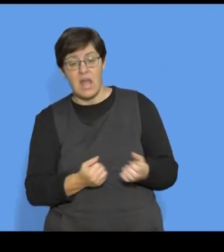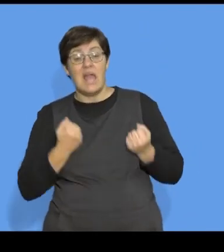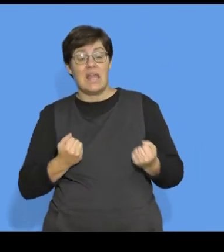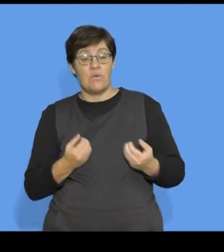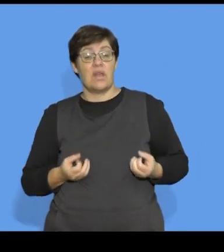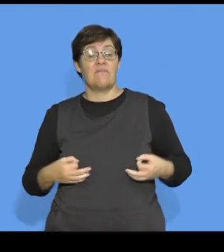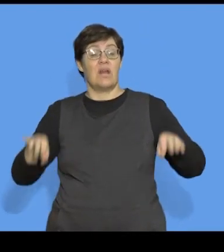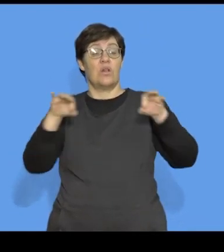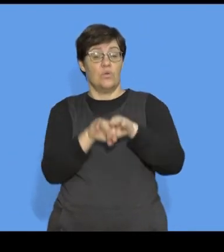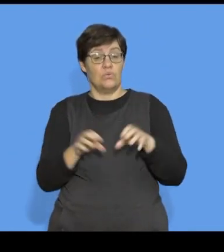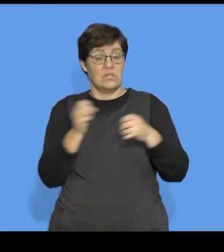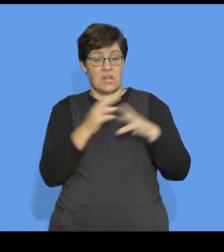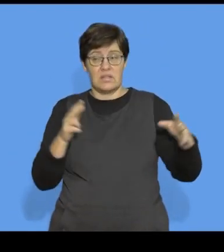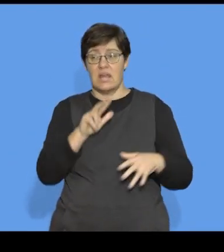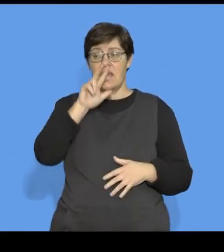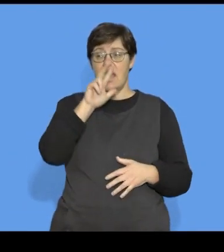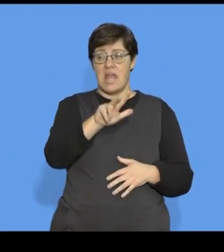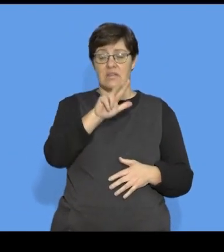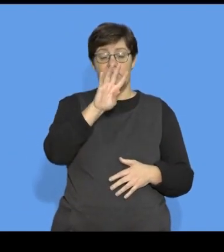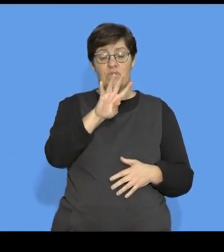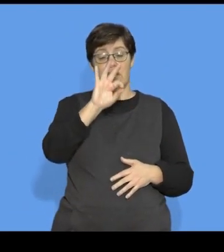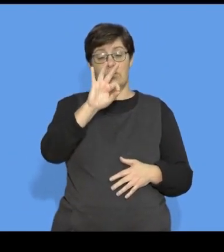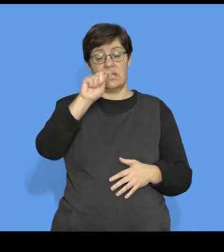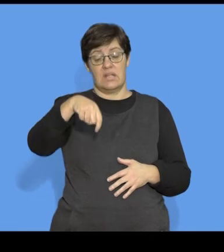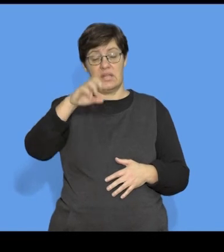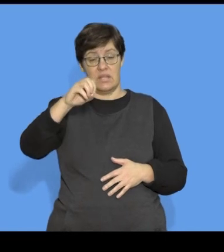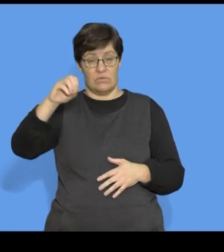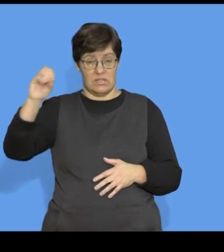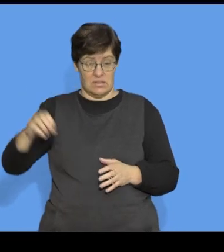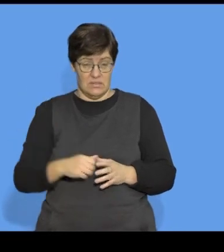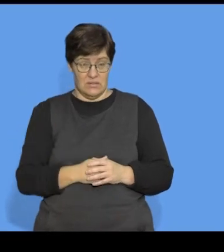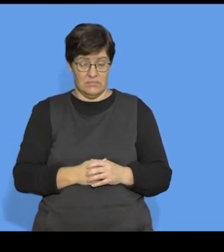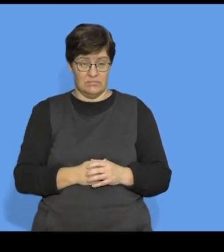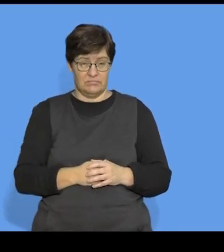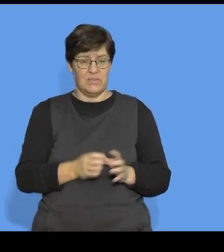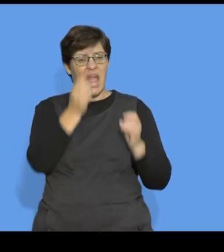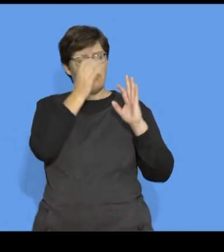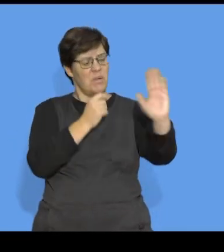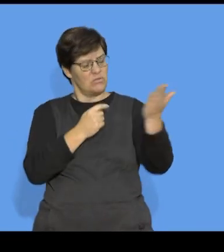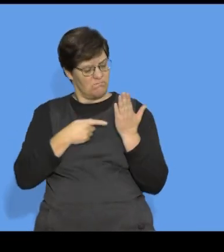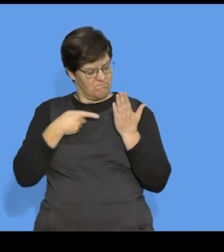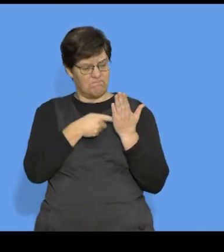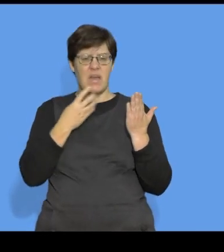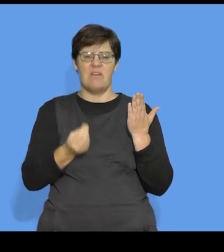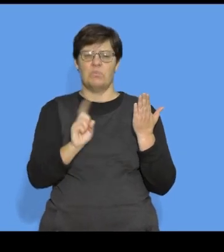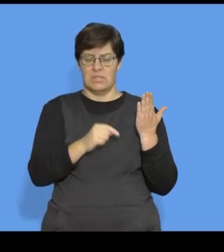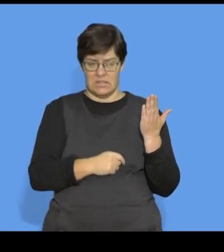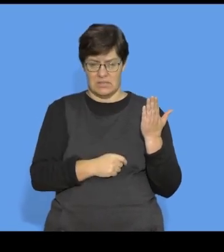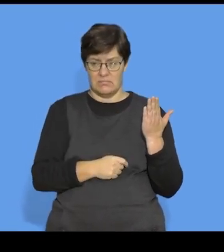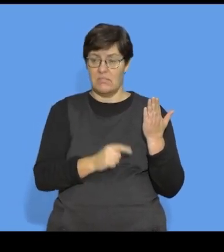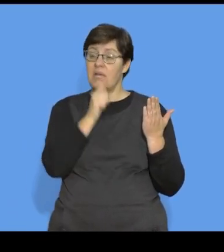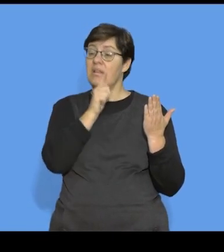off with our carrying value at the beginning of the year, which was 843,000. Okay, now let's look at the information that we